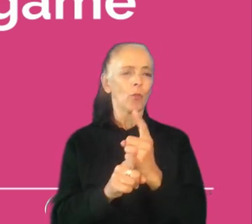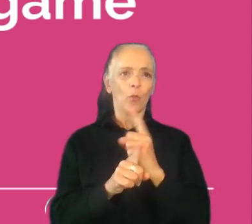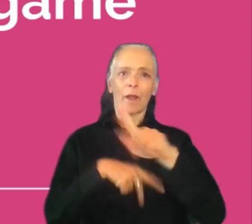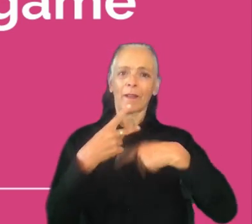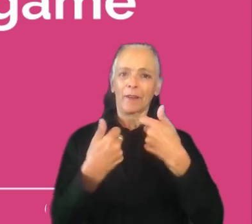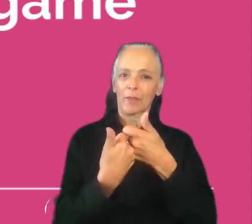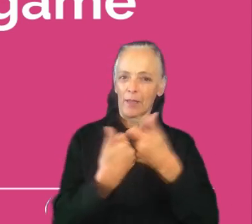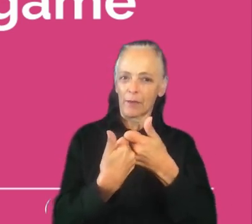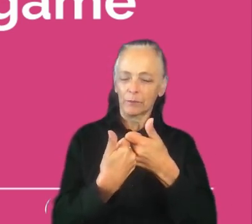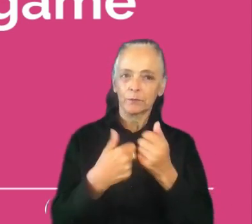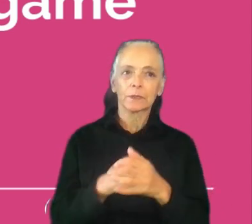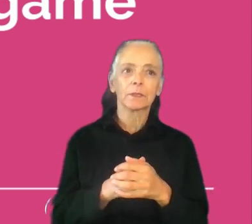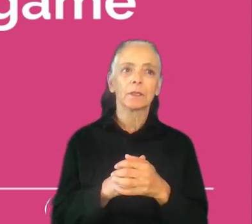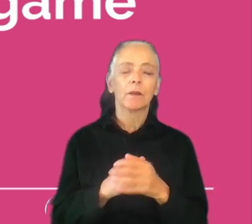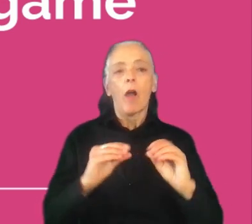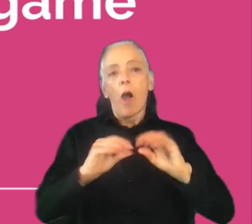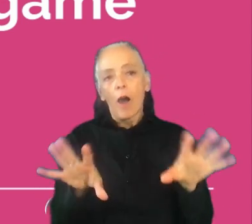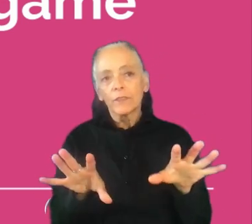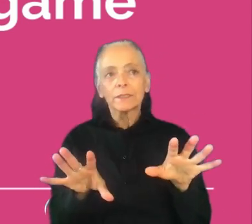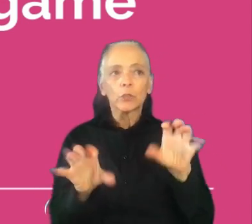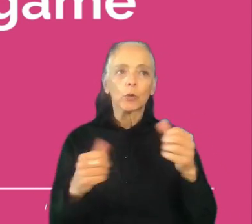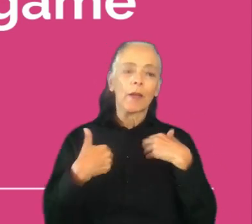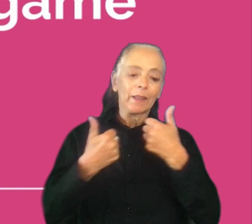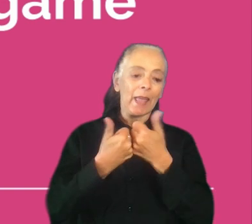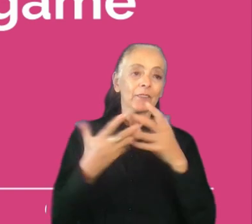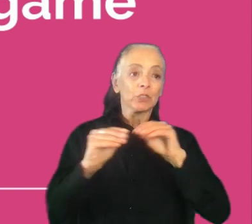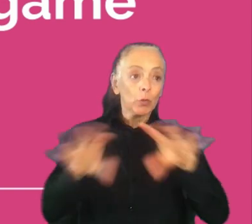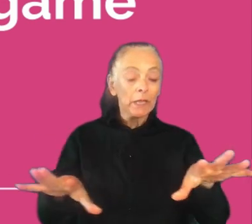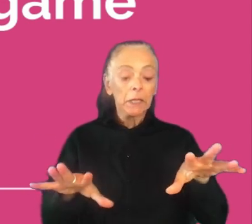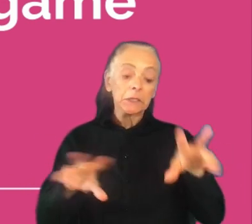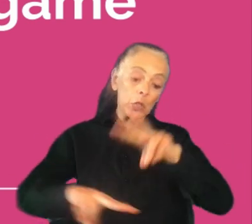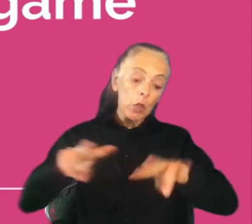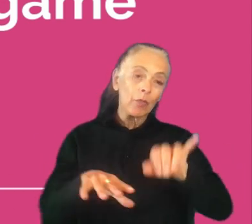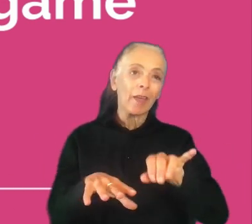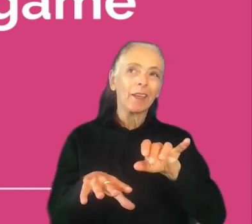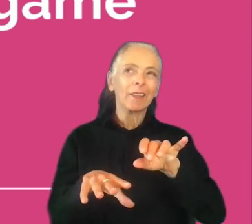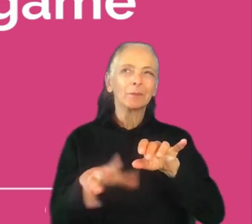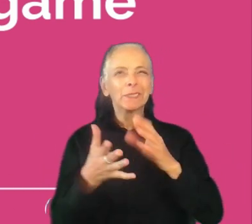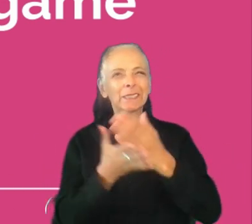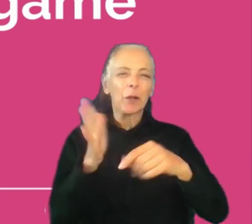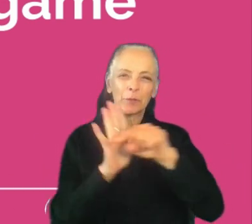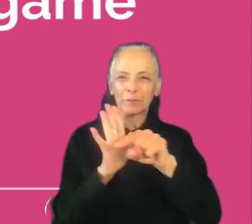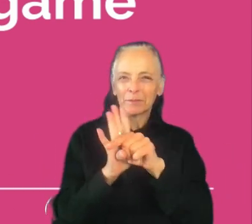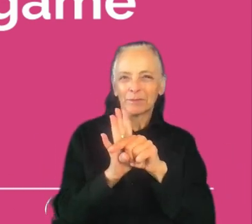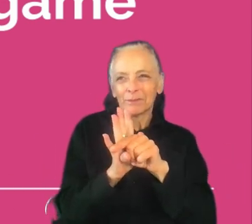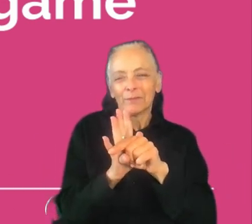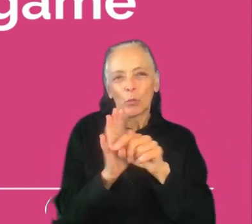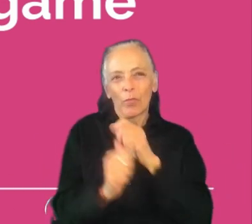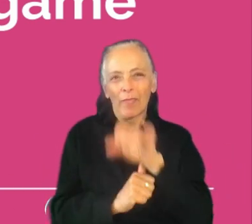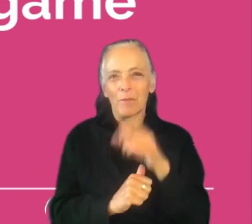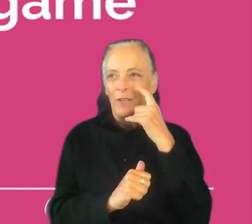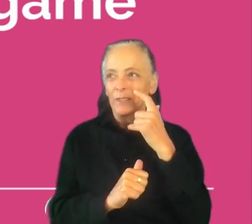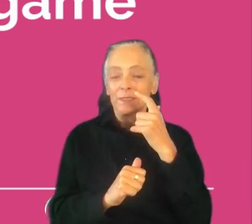of games obviously you could take a game that's already been released and you can look at that but that has some downsides because the game is finished